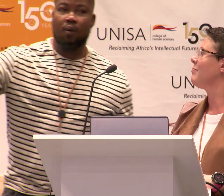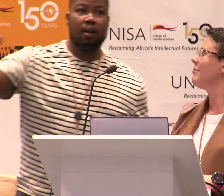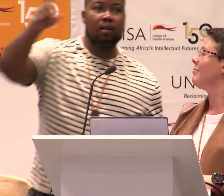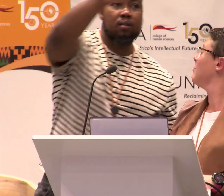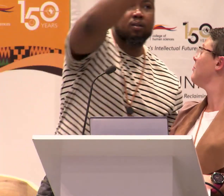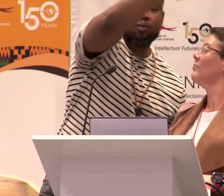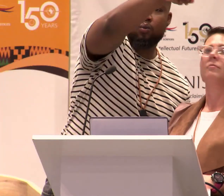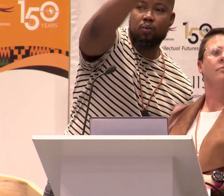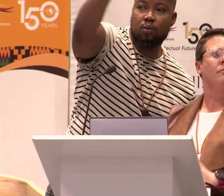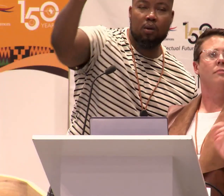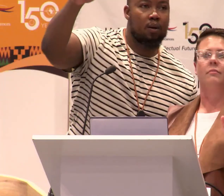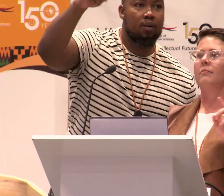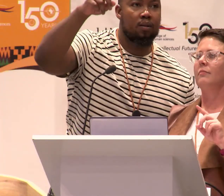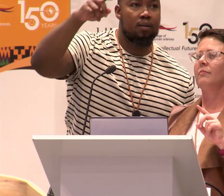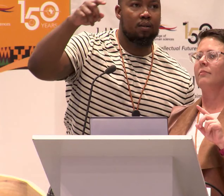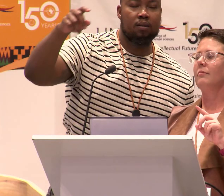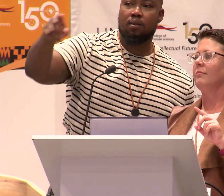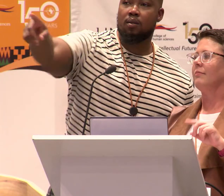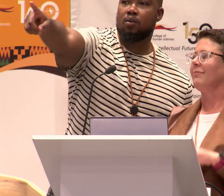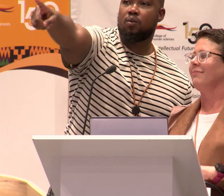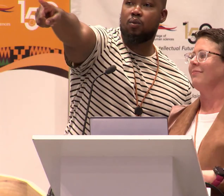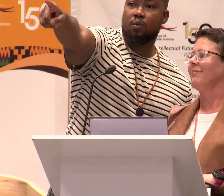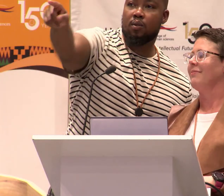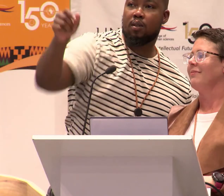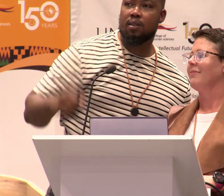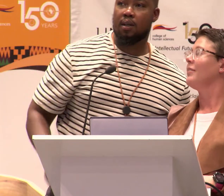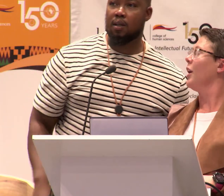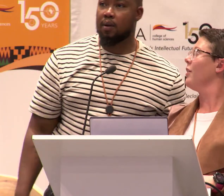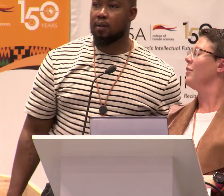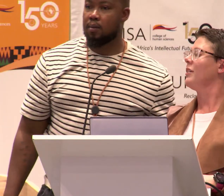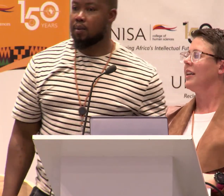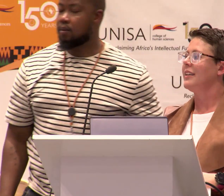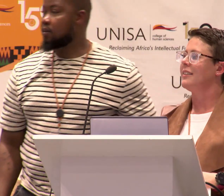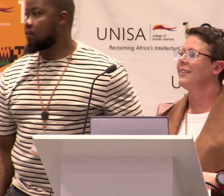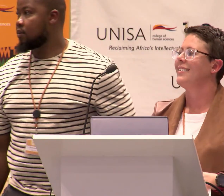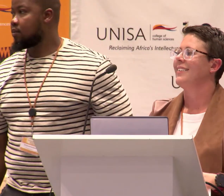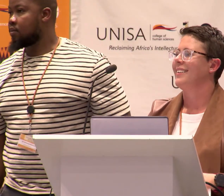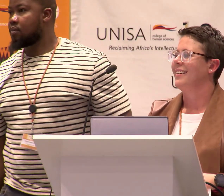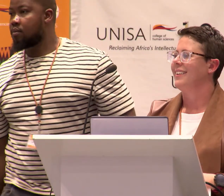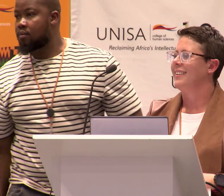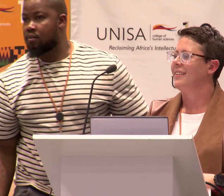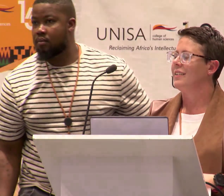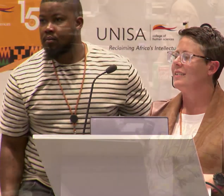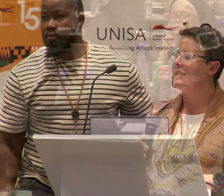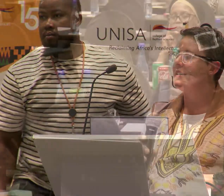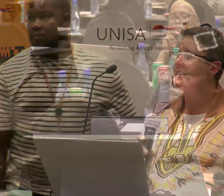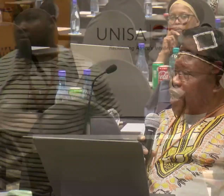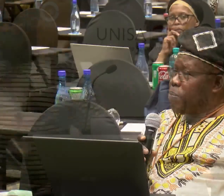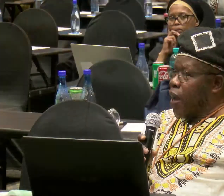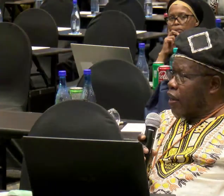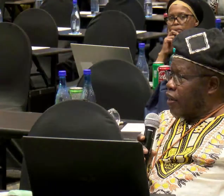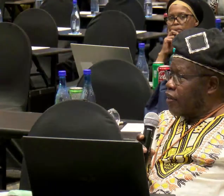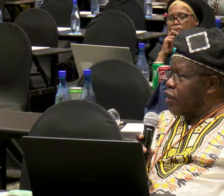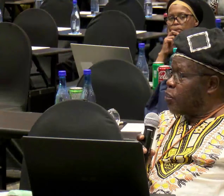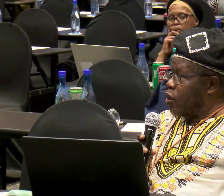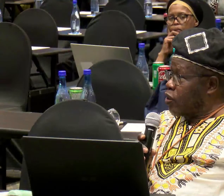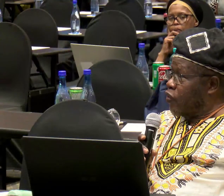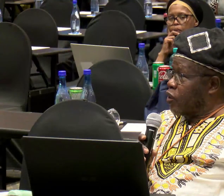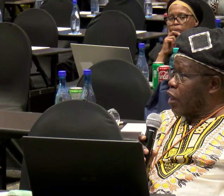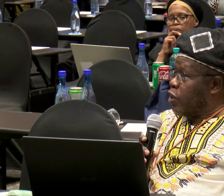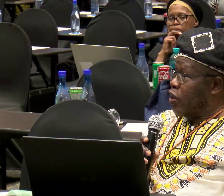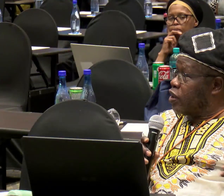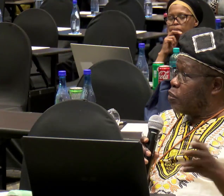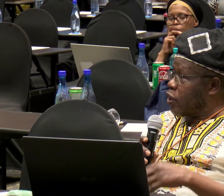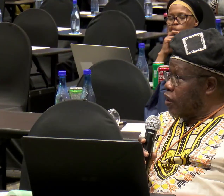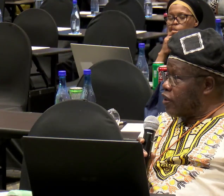Thank you very much for the excellent job you are doing developing resources. The Term Bank is a product of